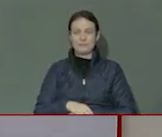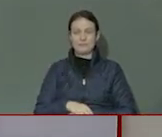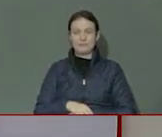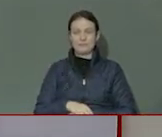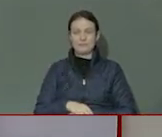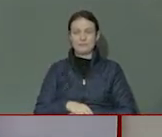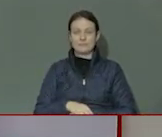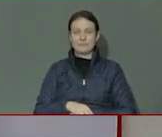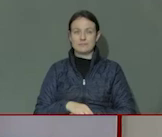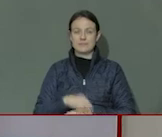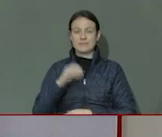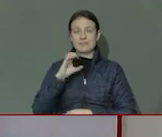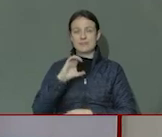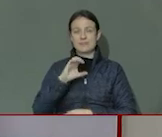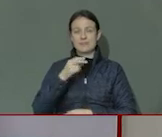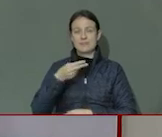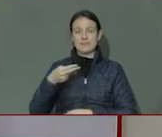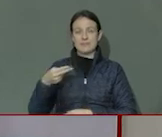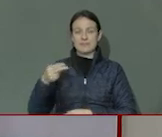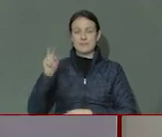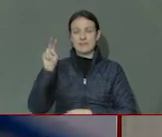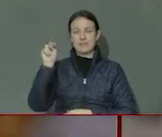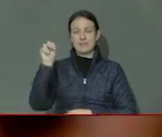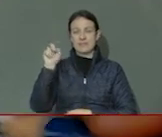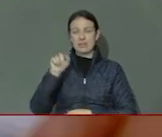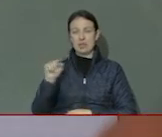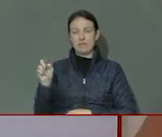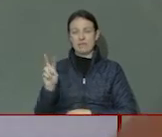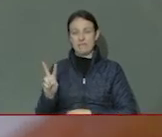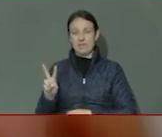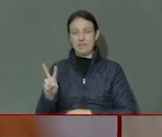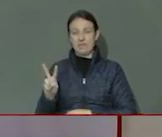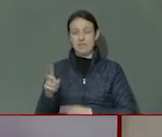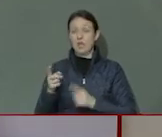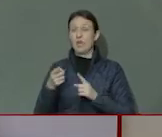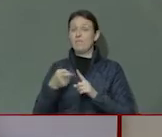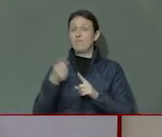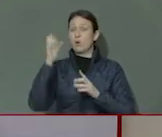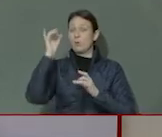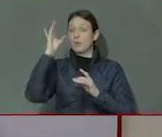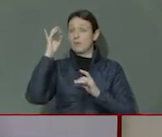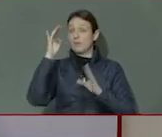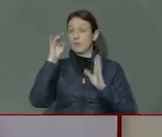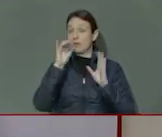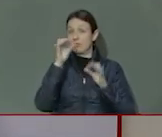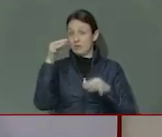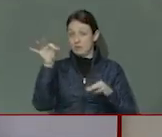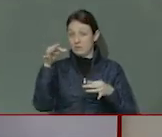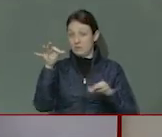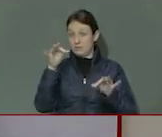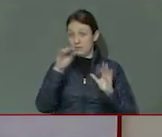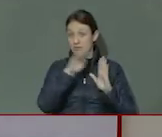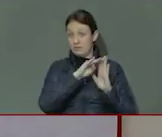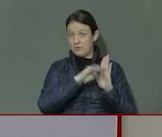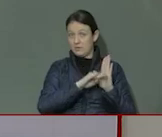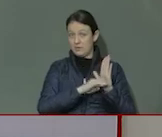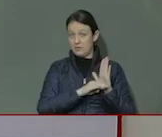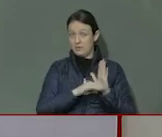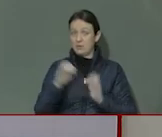C is equal to N over V. It's on my data sheet. The concentration